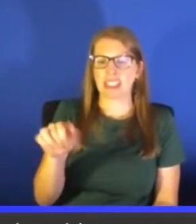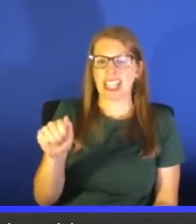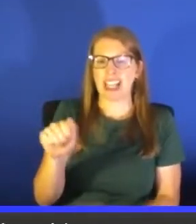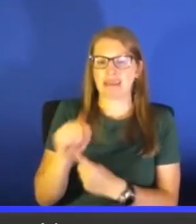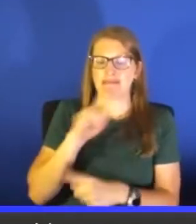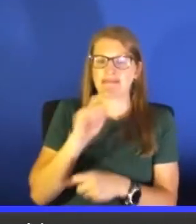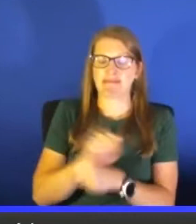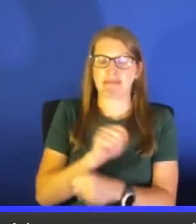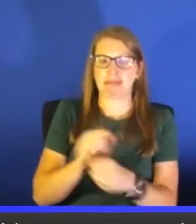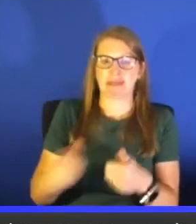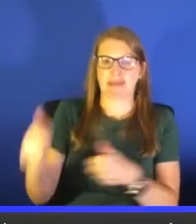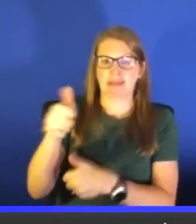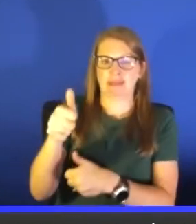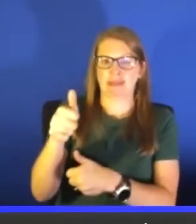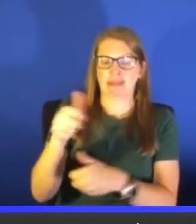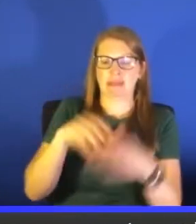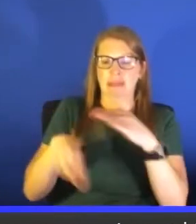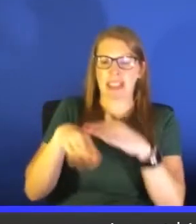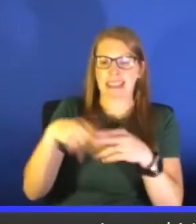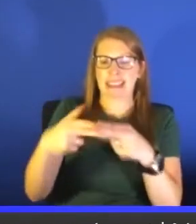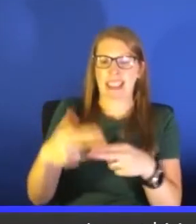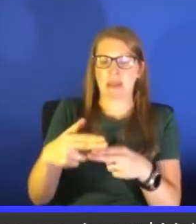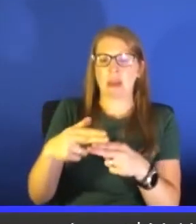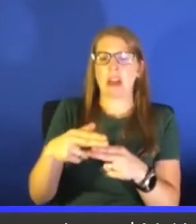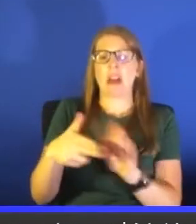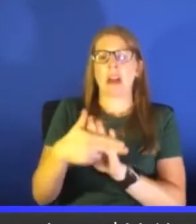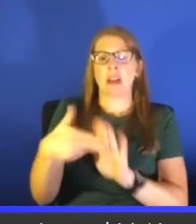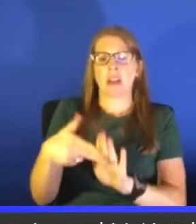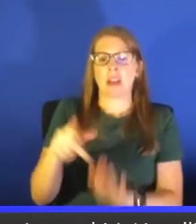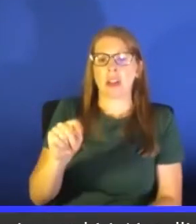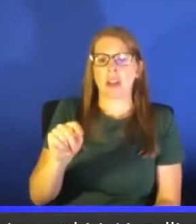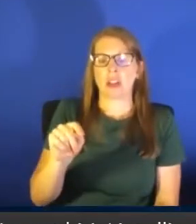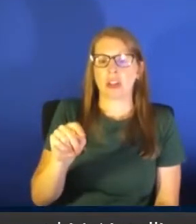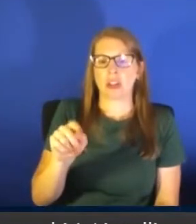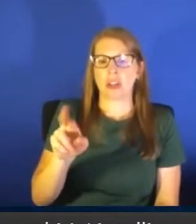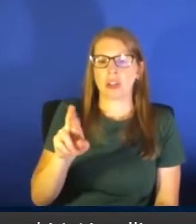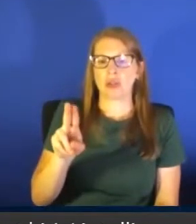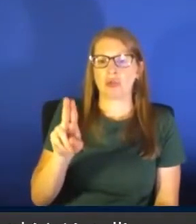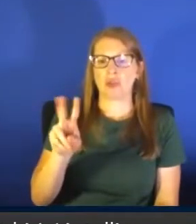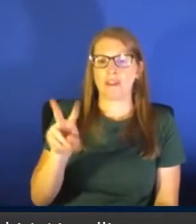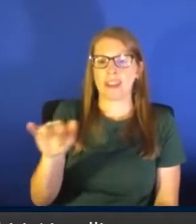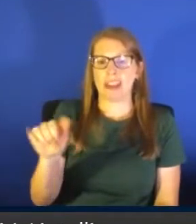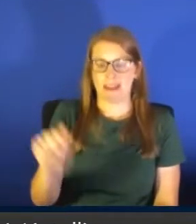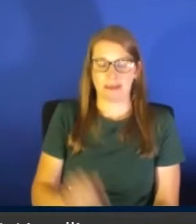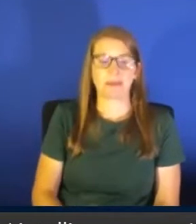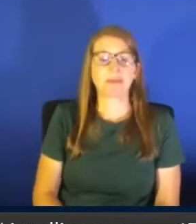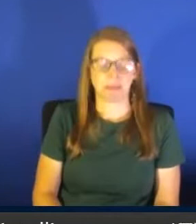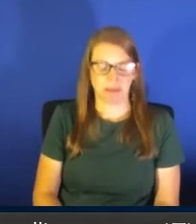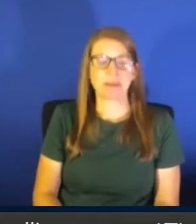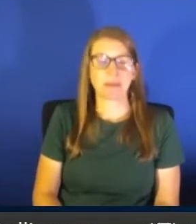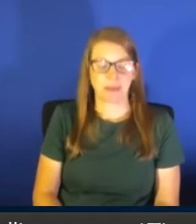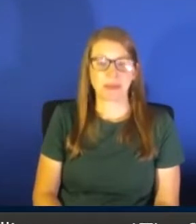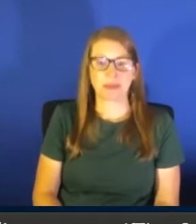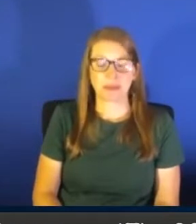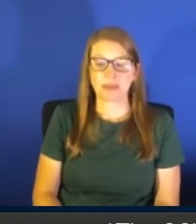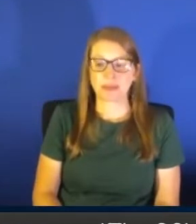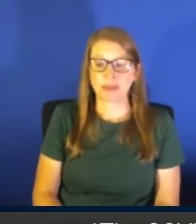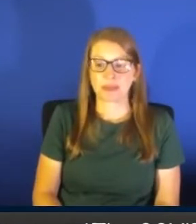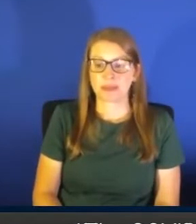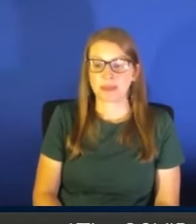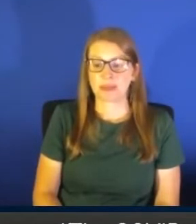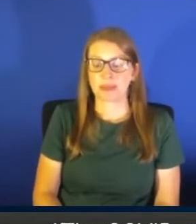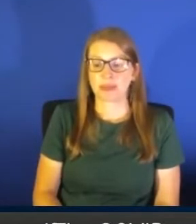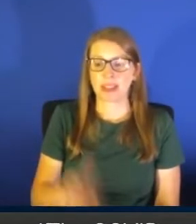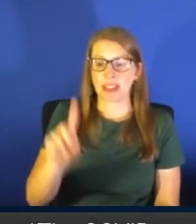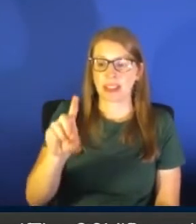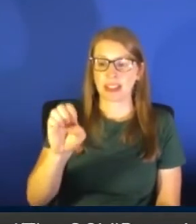actual basic name, but the brand name is Truvia. I think that's correct. All right. Deb is